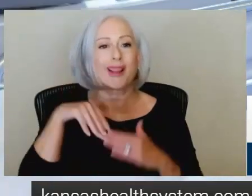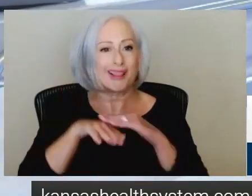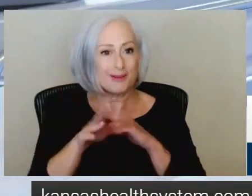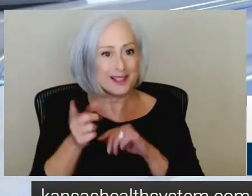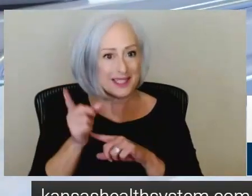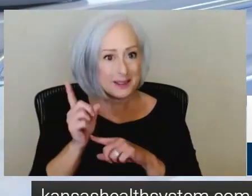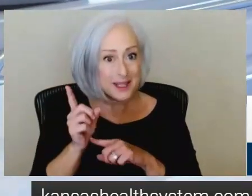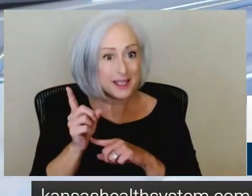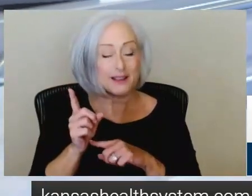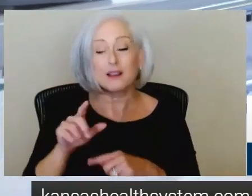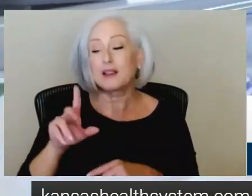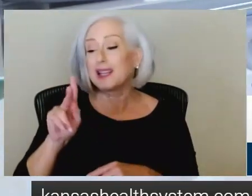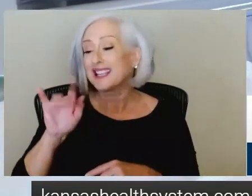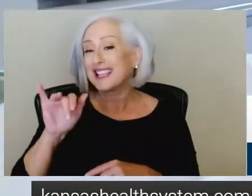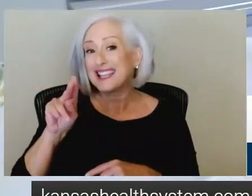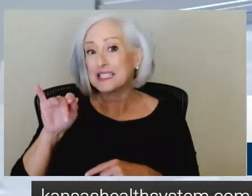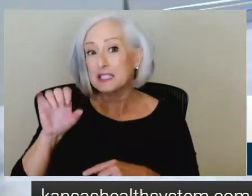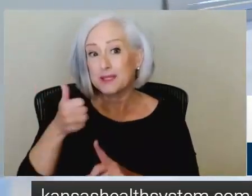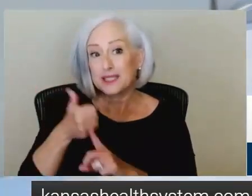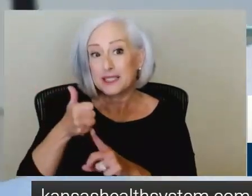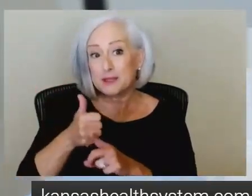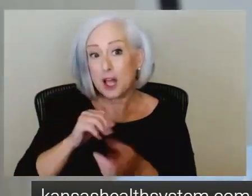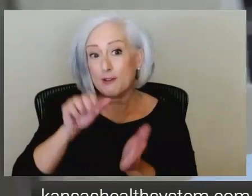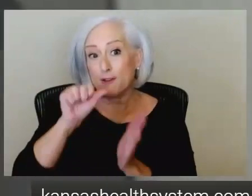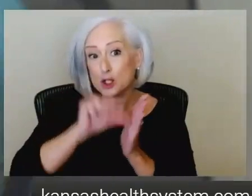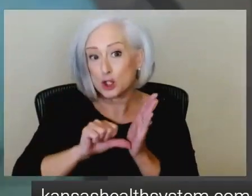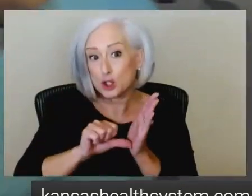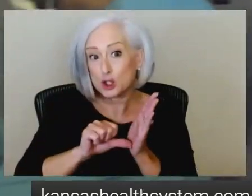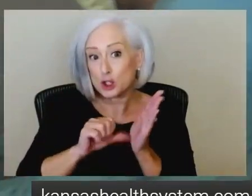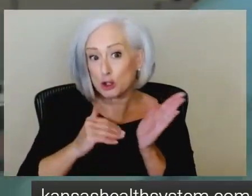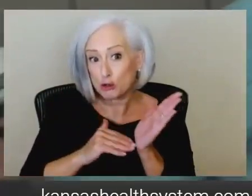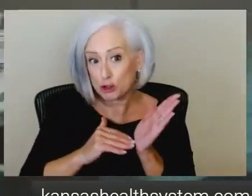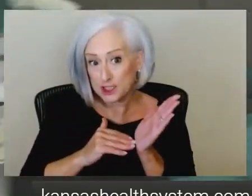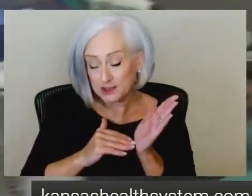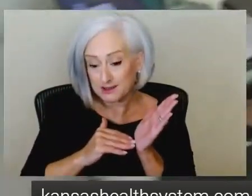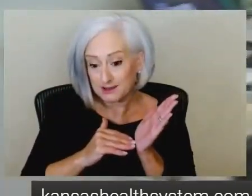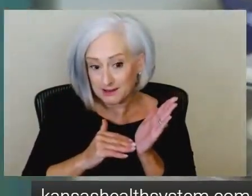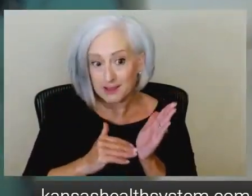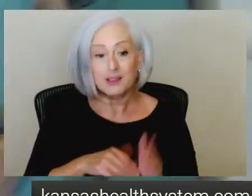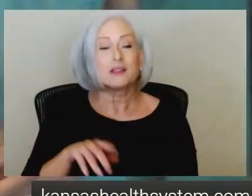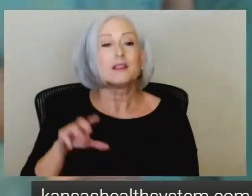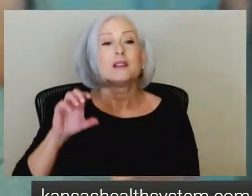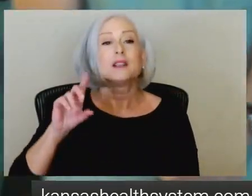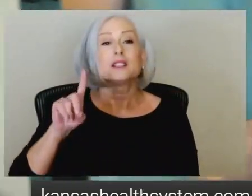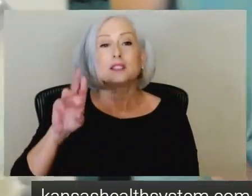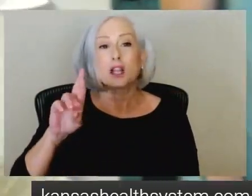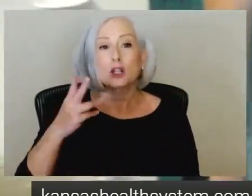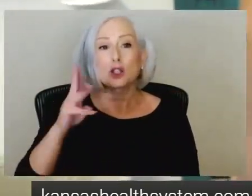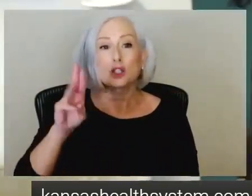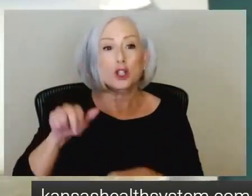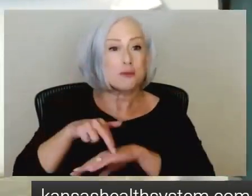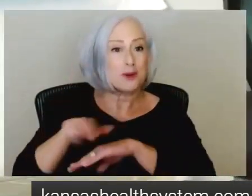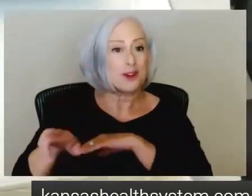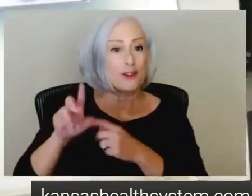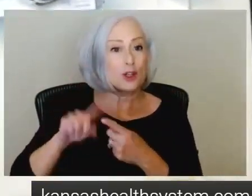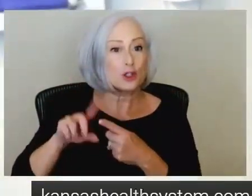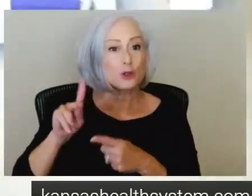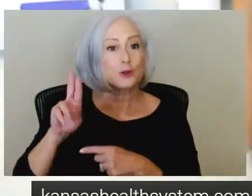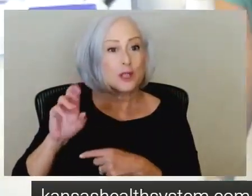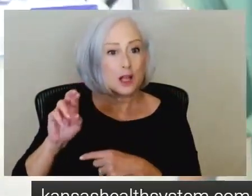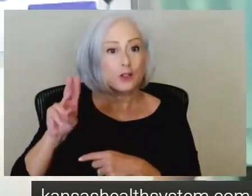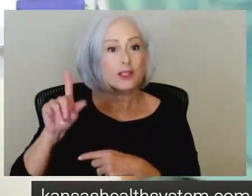the surgeon that Dr. Sharma referred Evelyn to, who's going to be performing this non-invasive